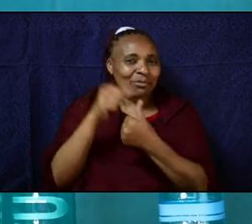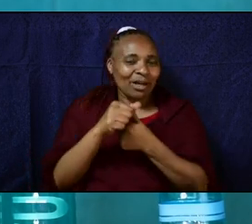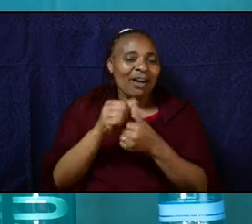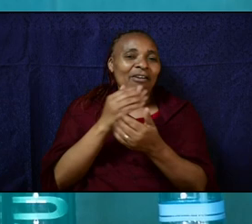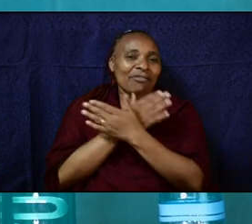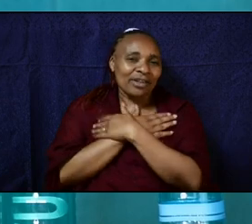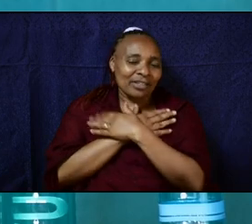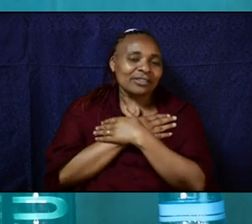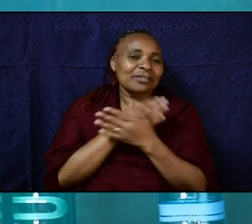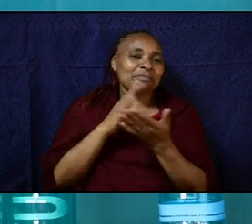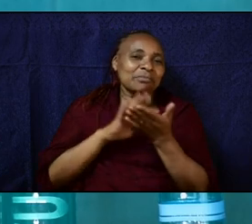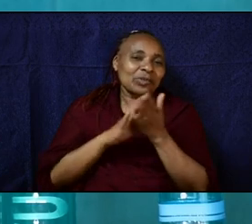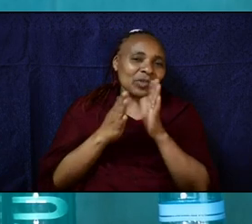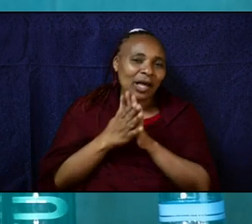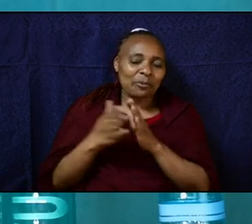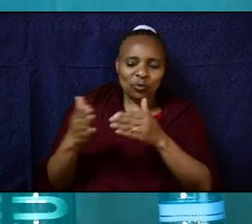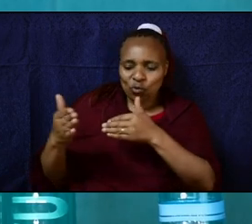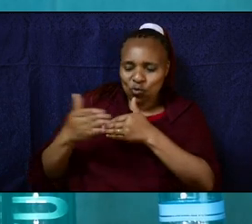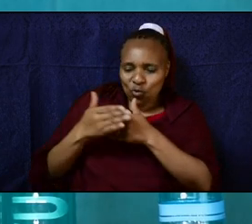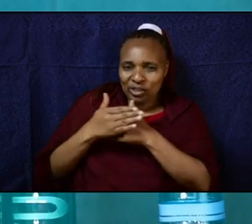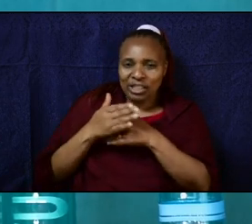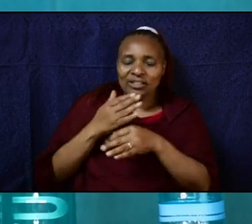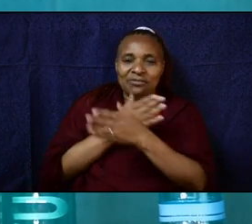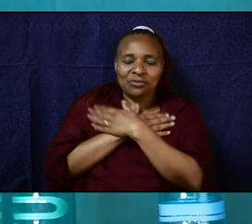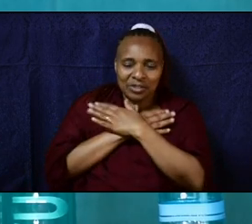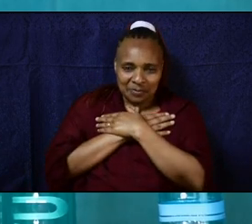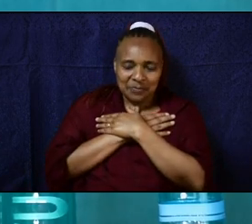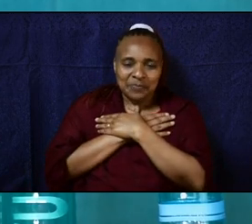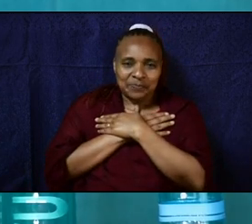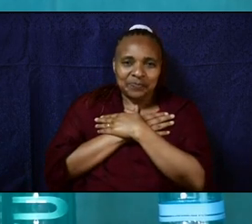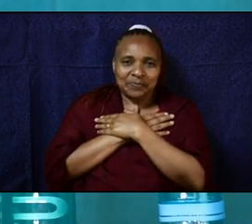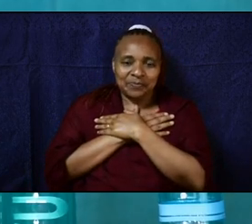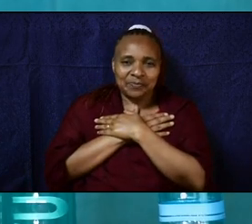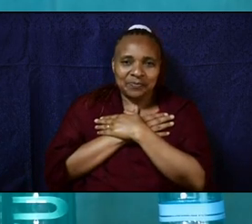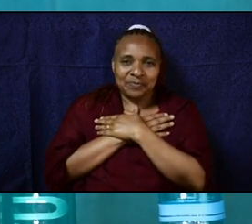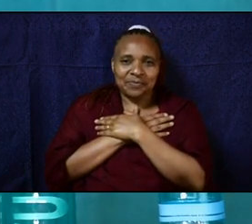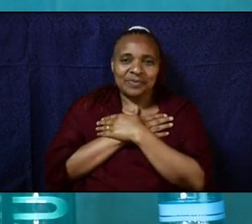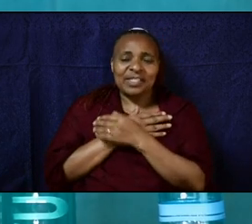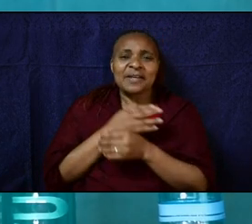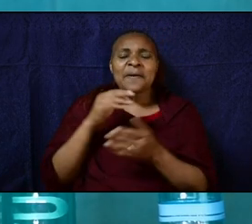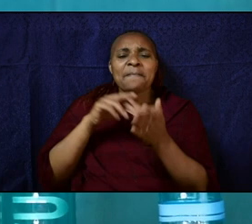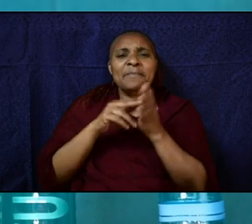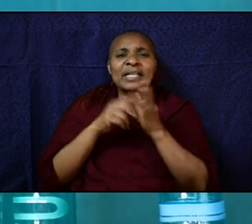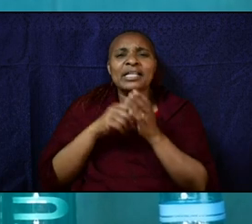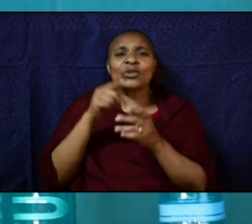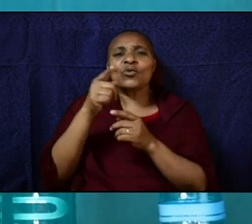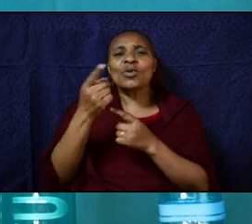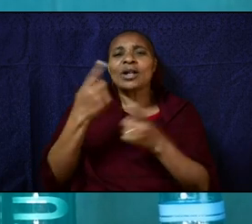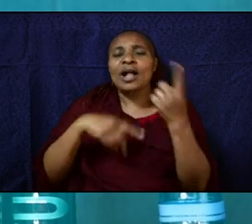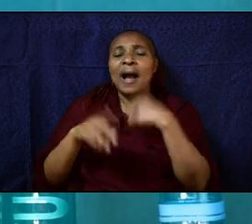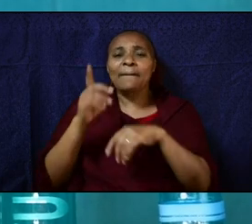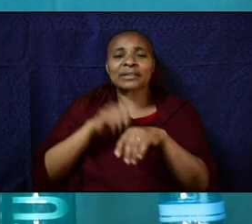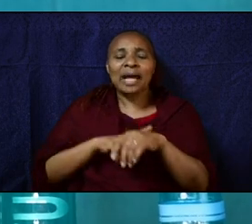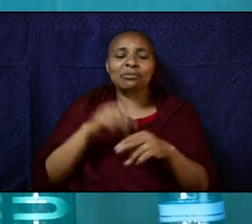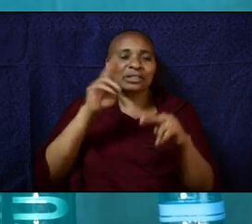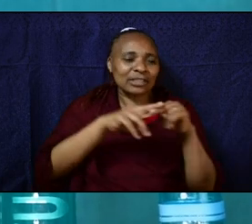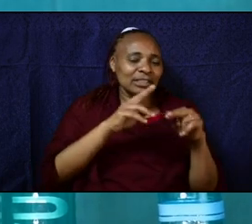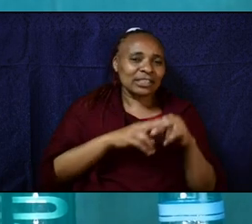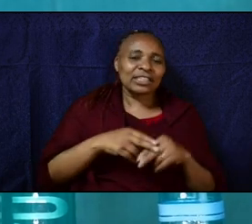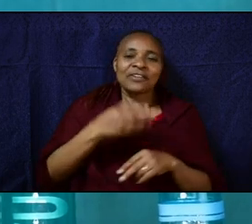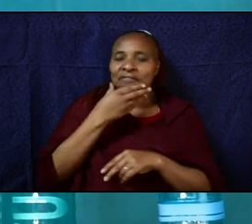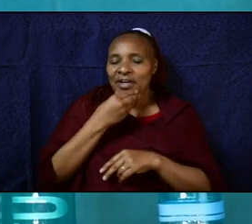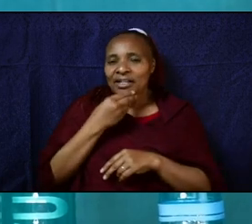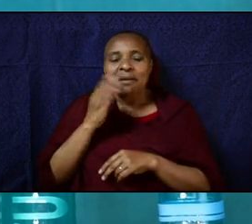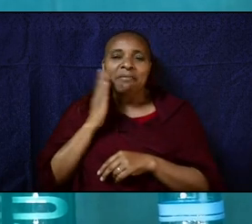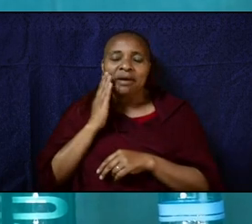start becoming your closest of friends. Everybody can agree with me on this. Absolutely. It'll come a time you just sit with your dad or your mom, and you're just having stories,